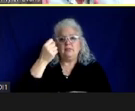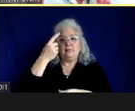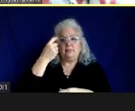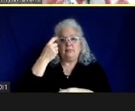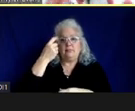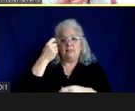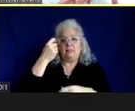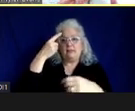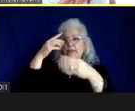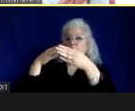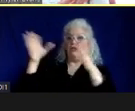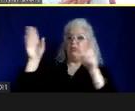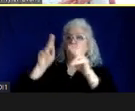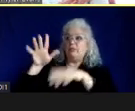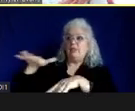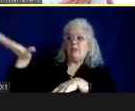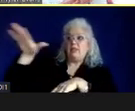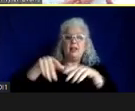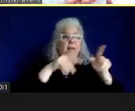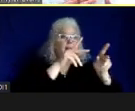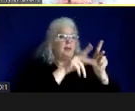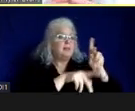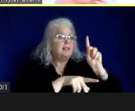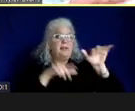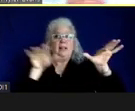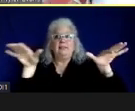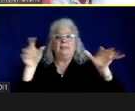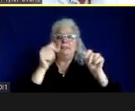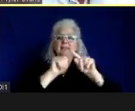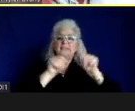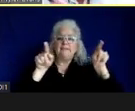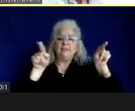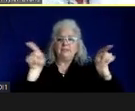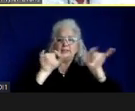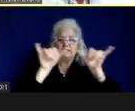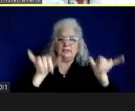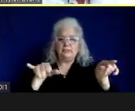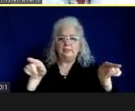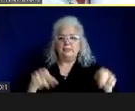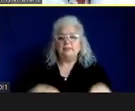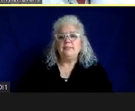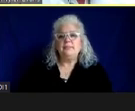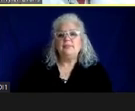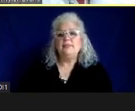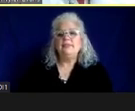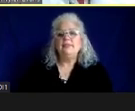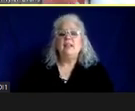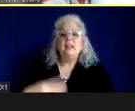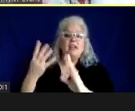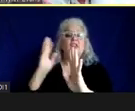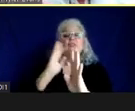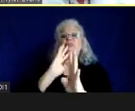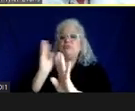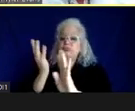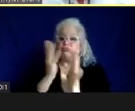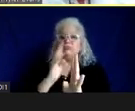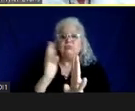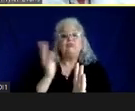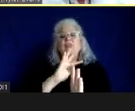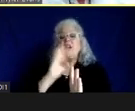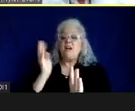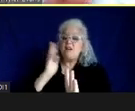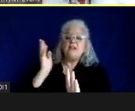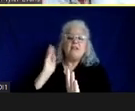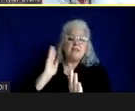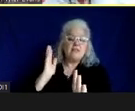needs. But you go through the Disneyland lines, and you know, the second